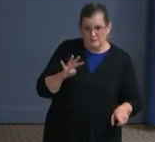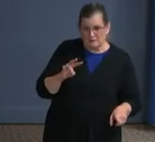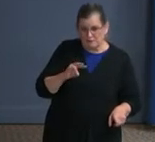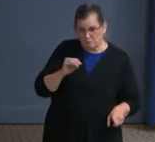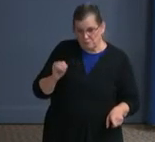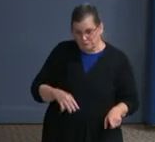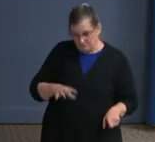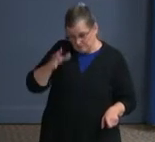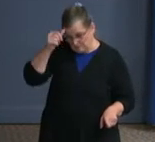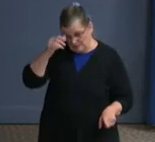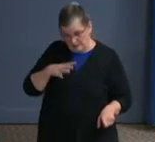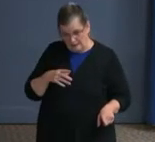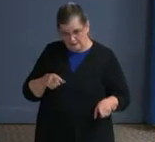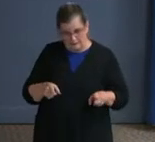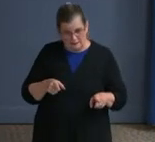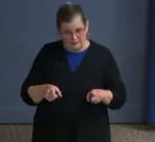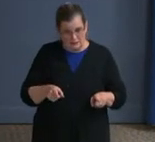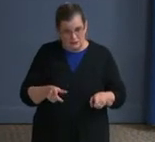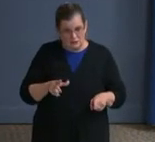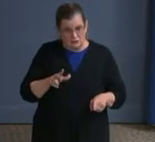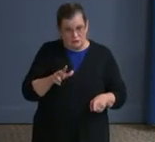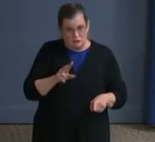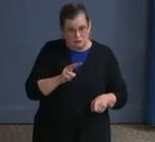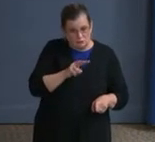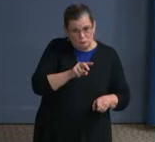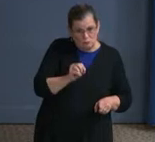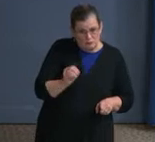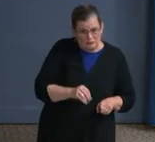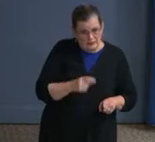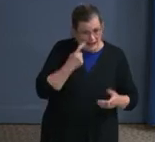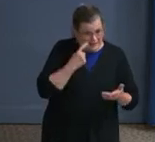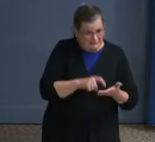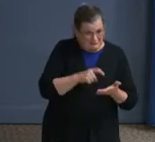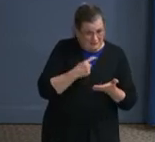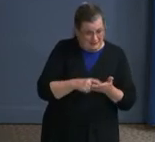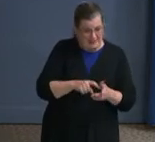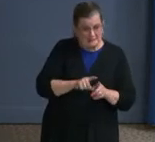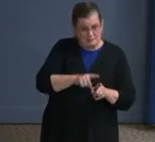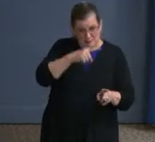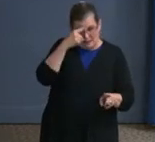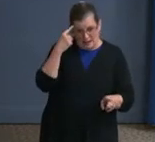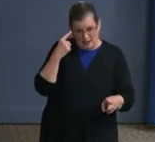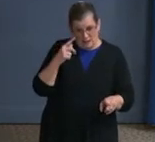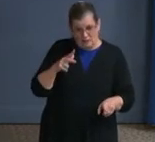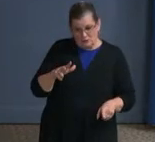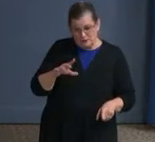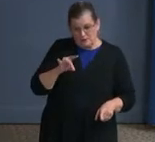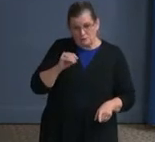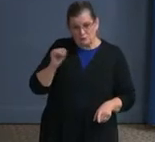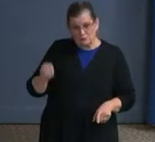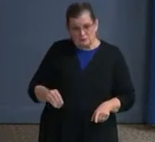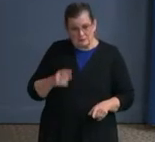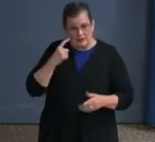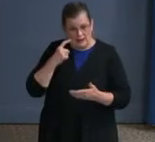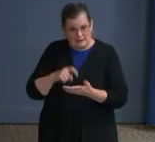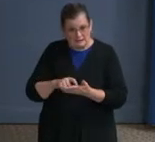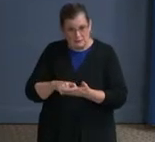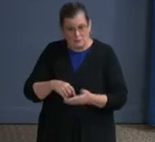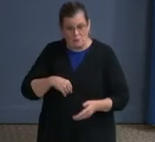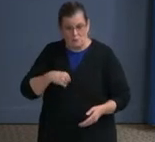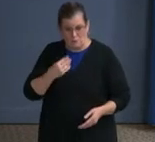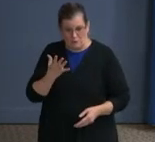32% identified as Black, non-Hispanic, while 38% identified as